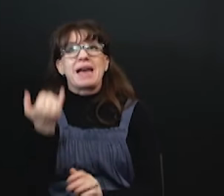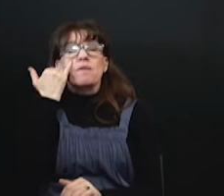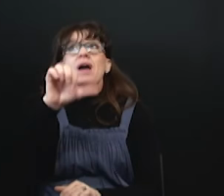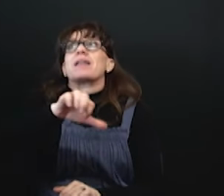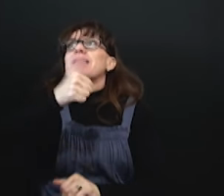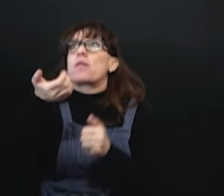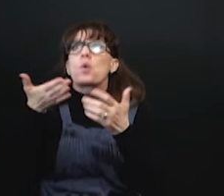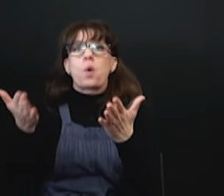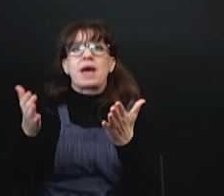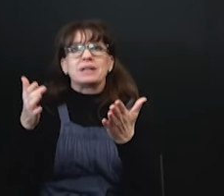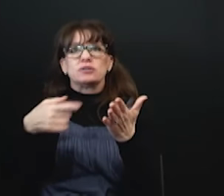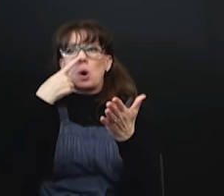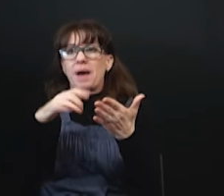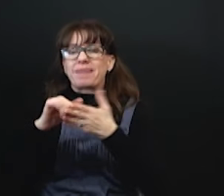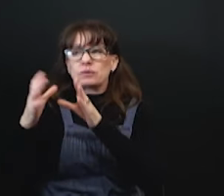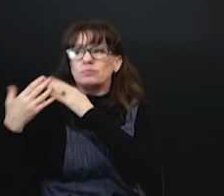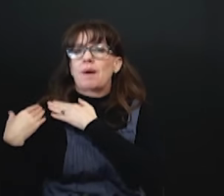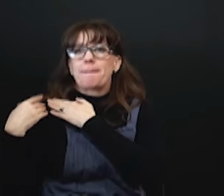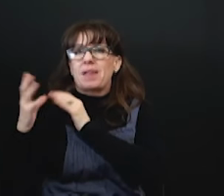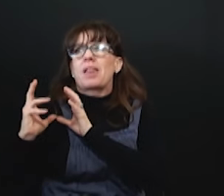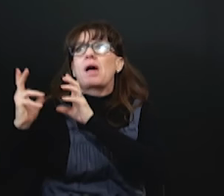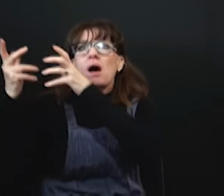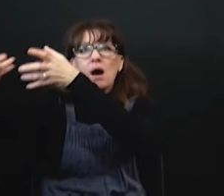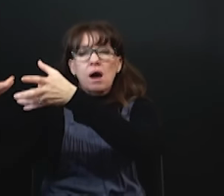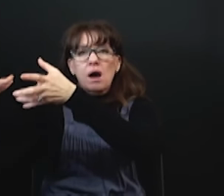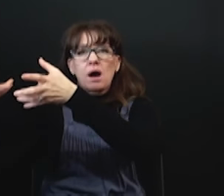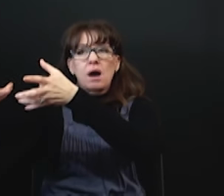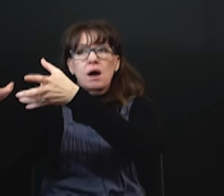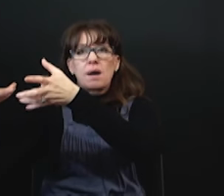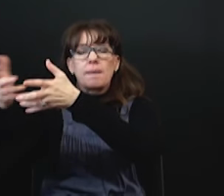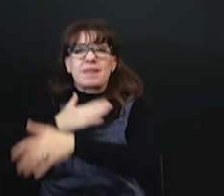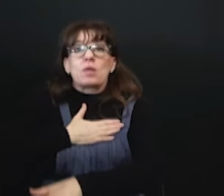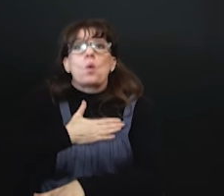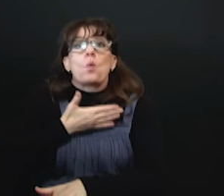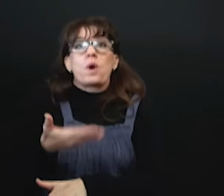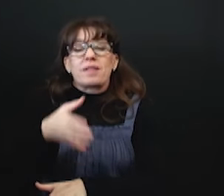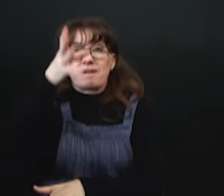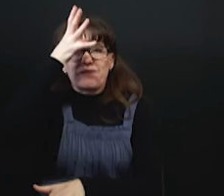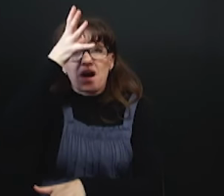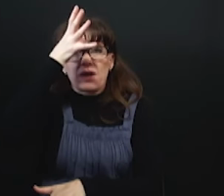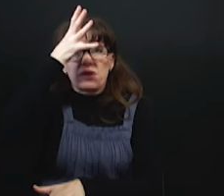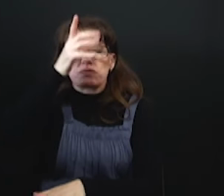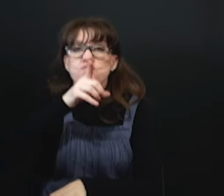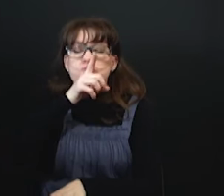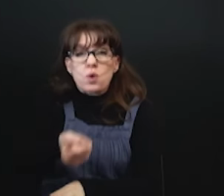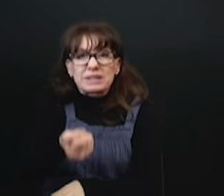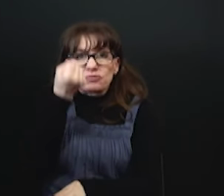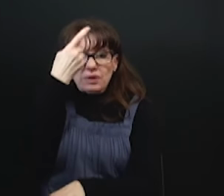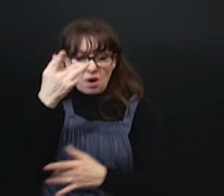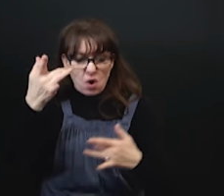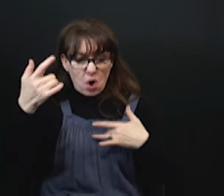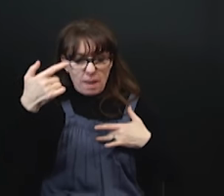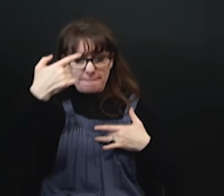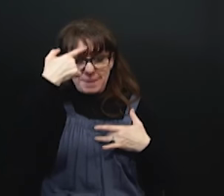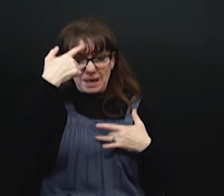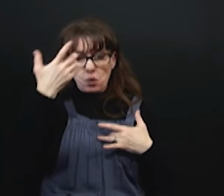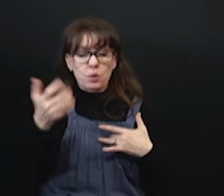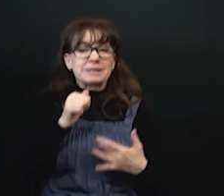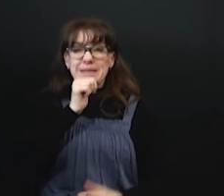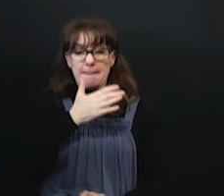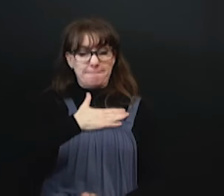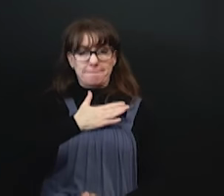if there's another way, Lord, if you would take this cup from me, Father. But when the will of the Father became crystal clear in his own heart and mind, he's prayed, not